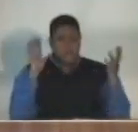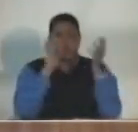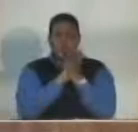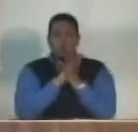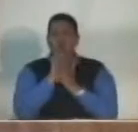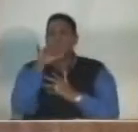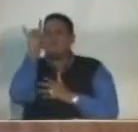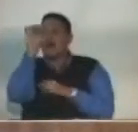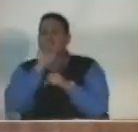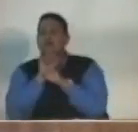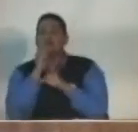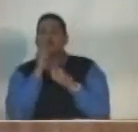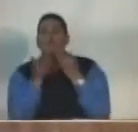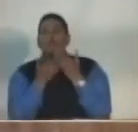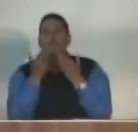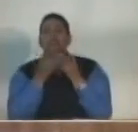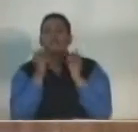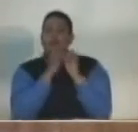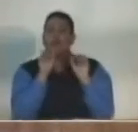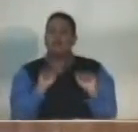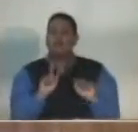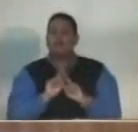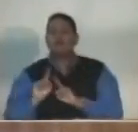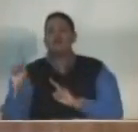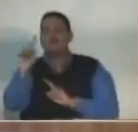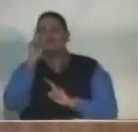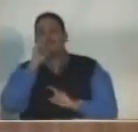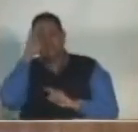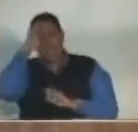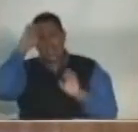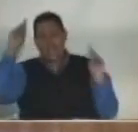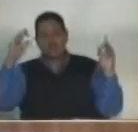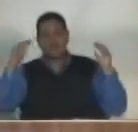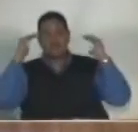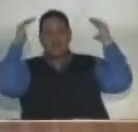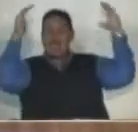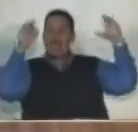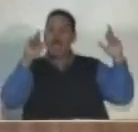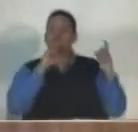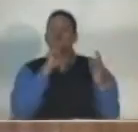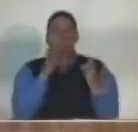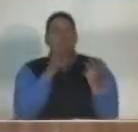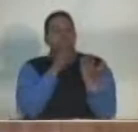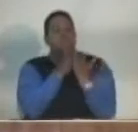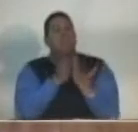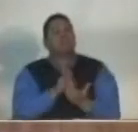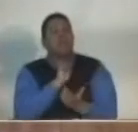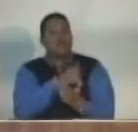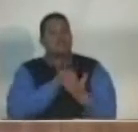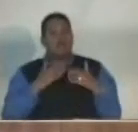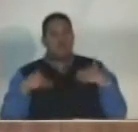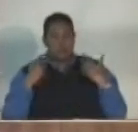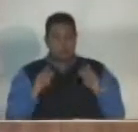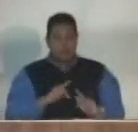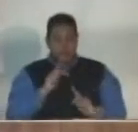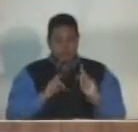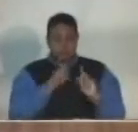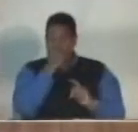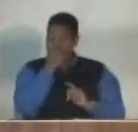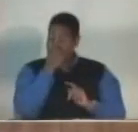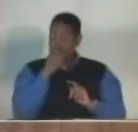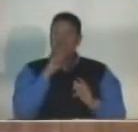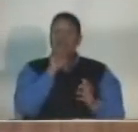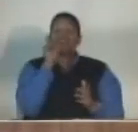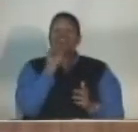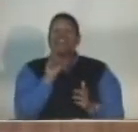when they leave school or when they can go on to higher education. We have to play to the aptitudes of our young people and to